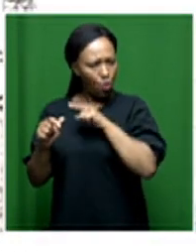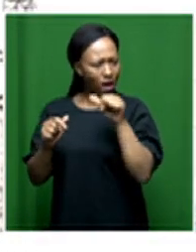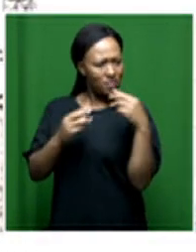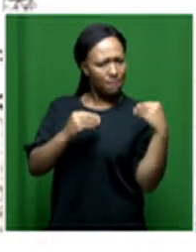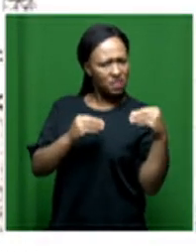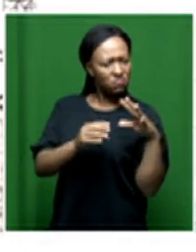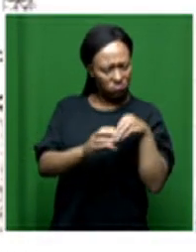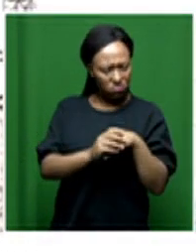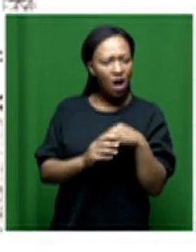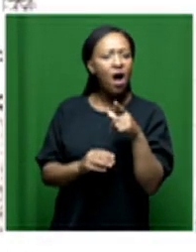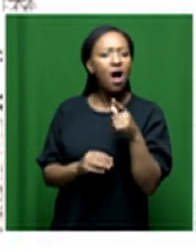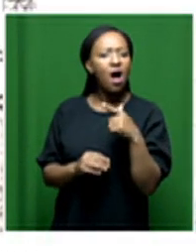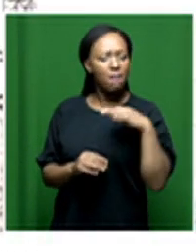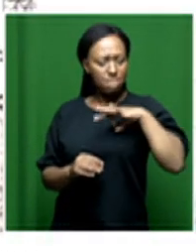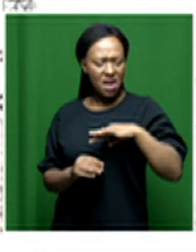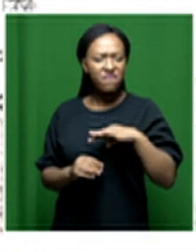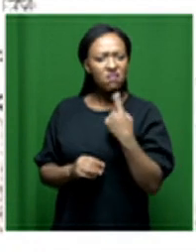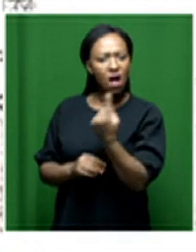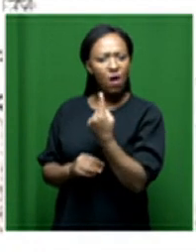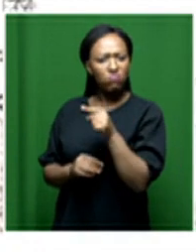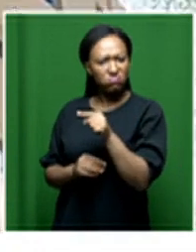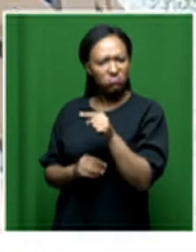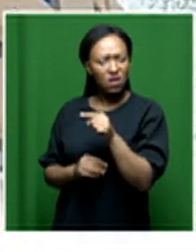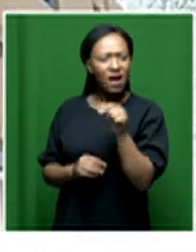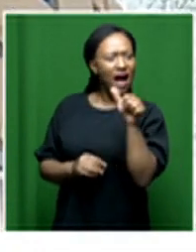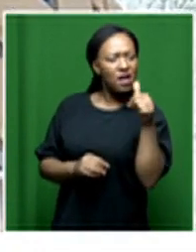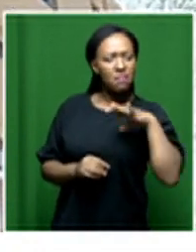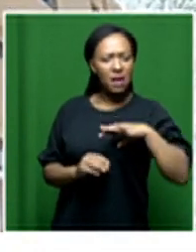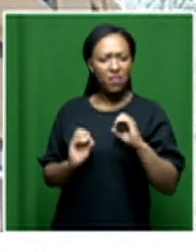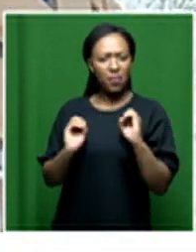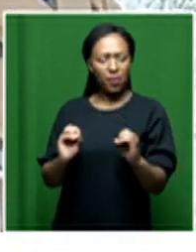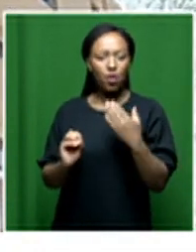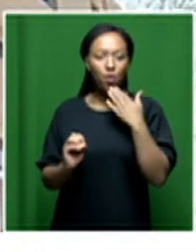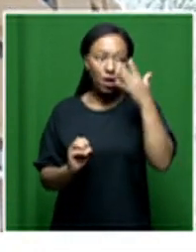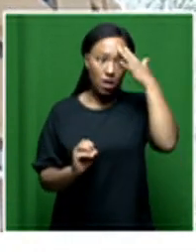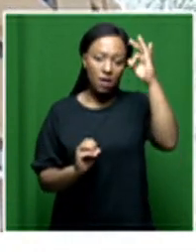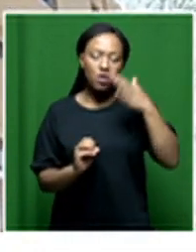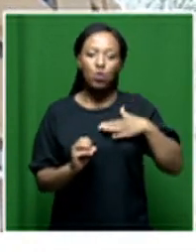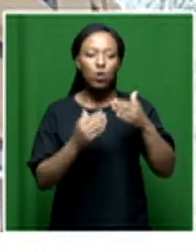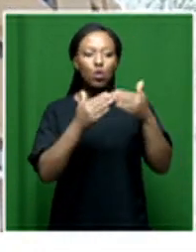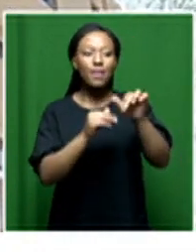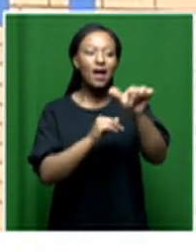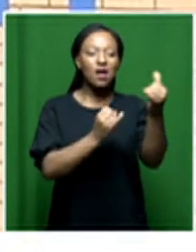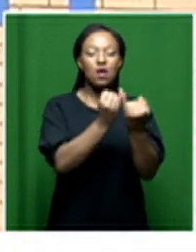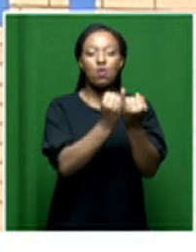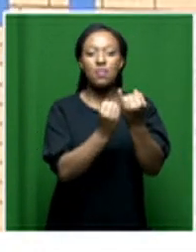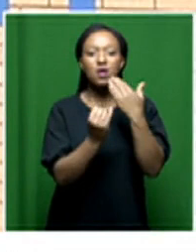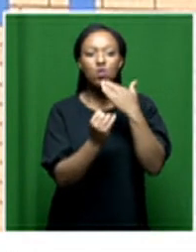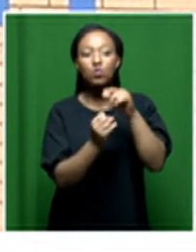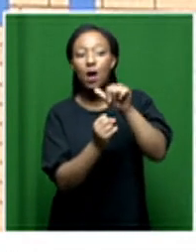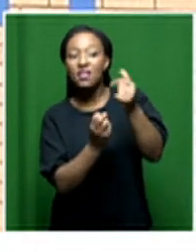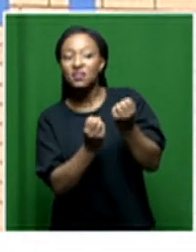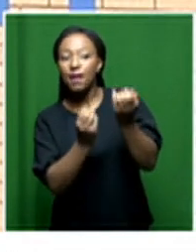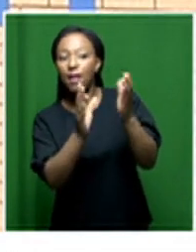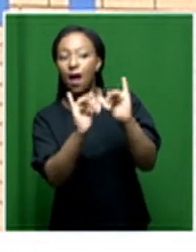still enjoys monopoly. And the Free Market Foundation says the government doesn't show any intention of opening up to competition in generation and supply